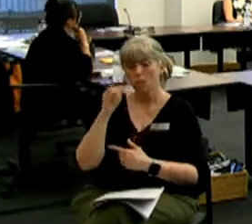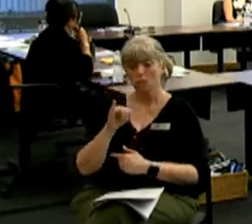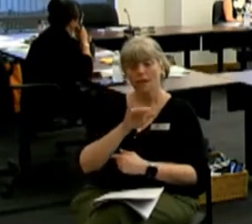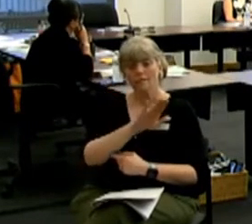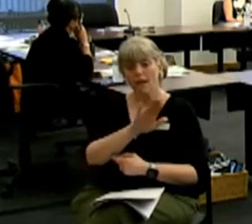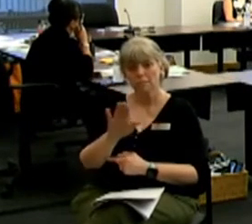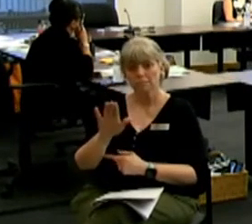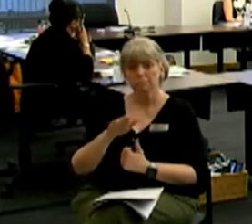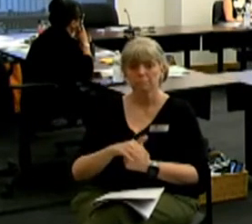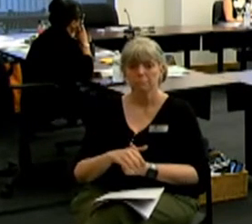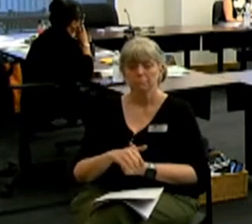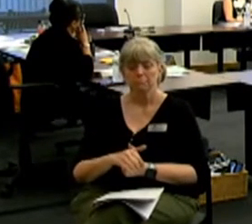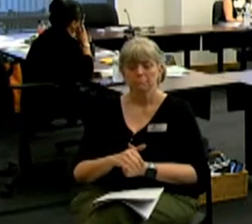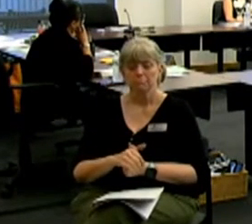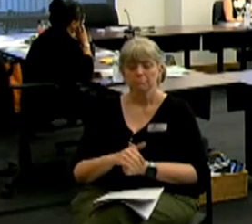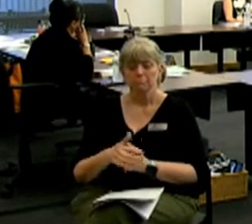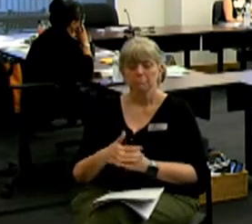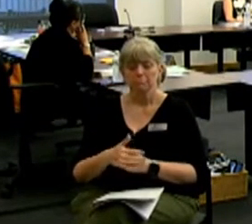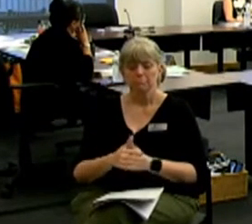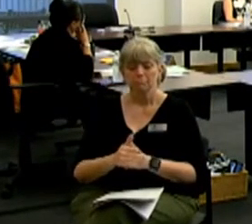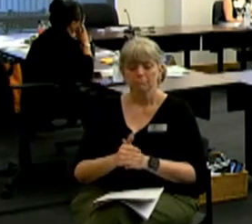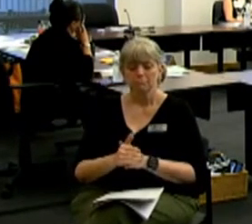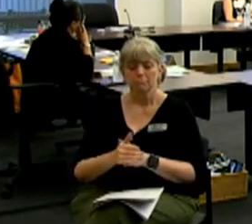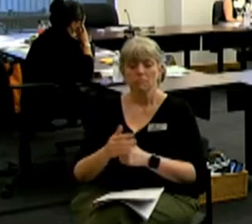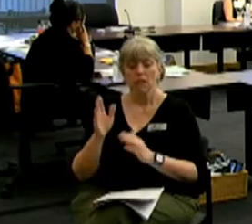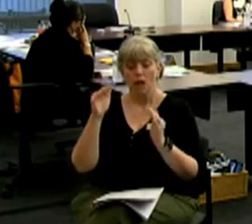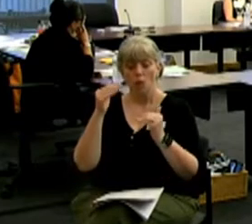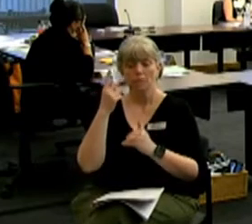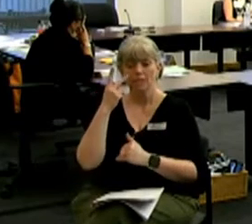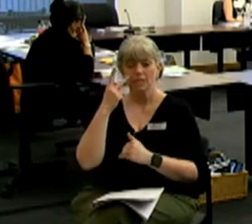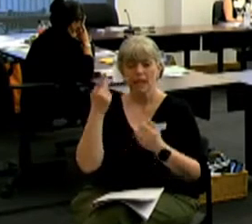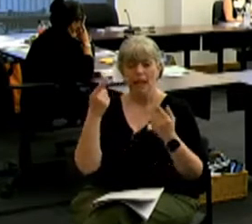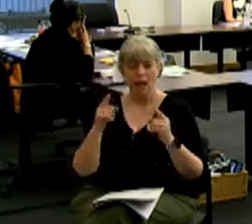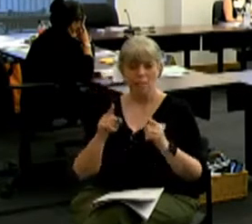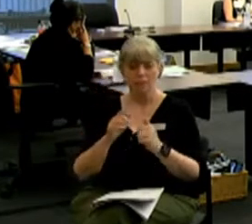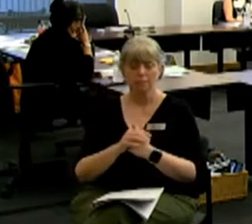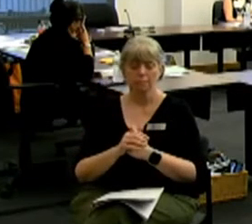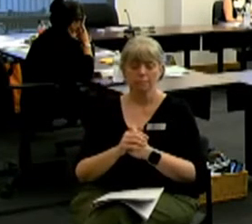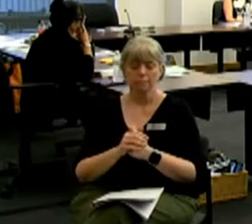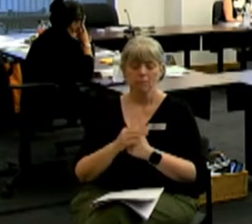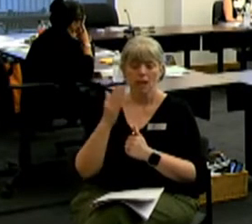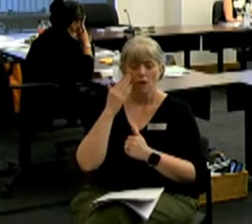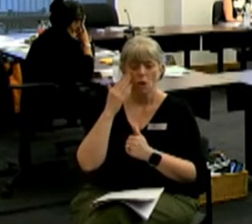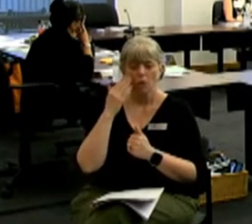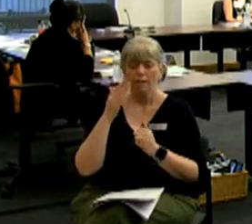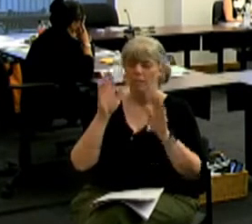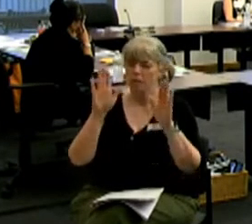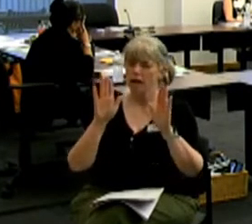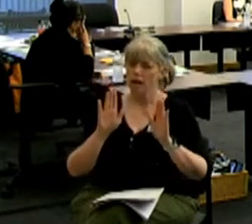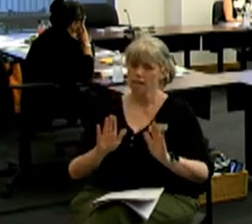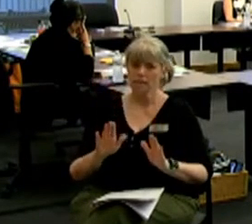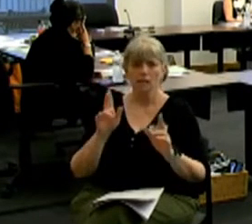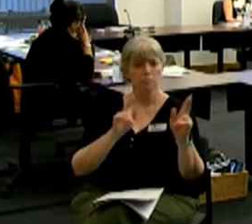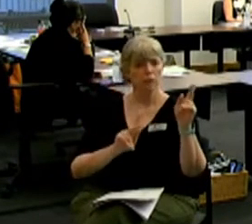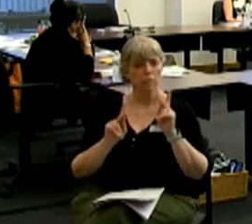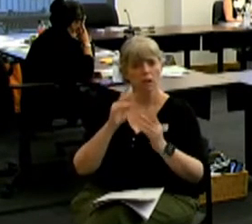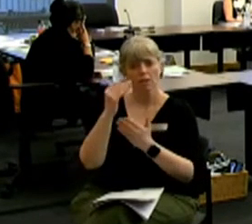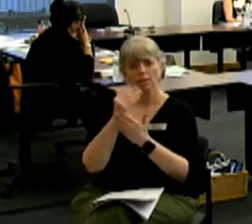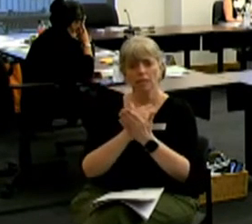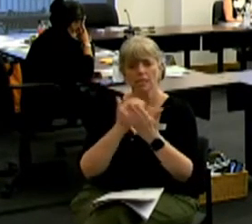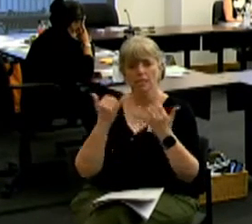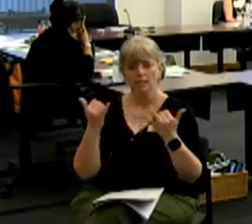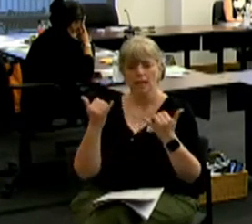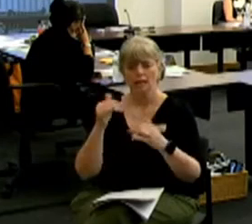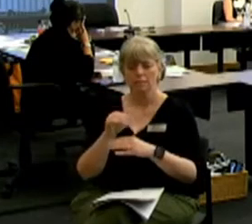them. So I really hope to see that happen. But I do know that we have some excellent people on the list tonight.